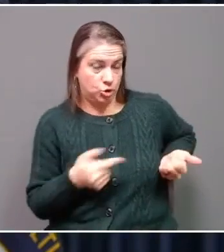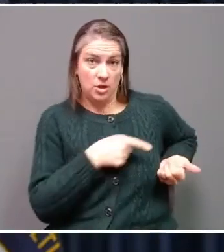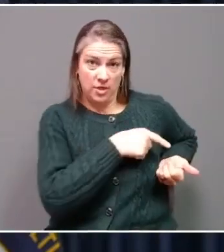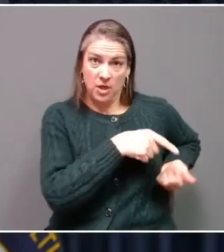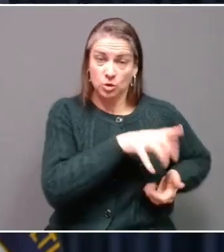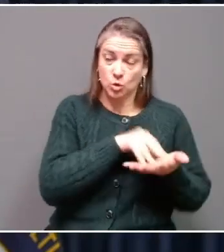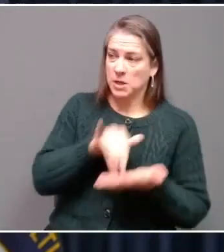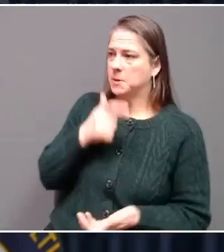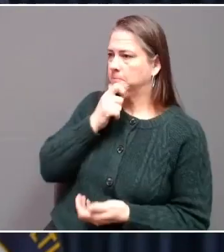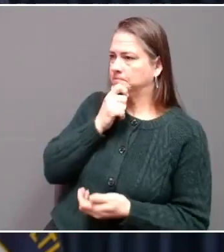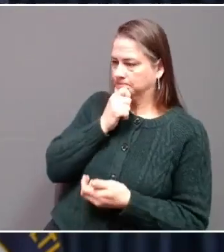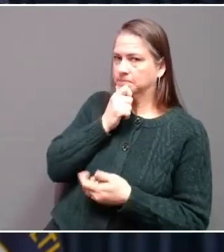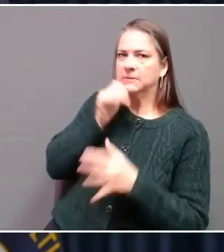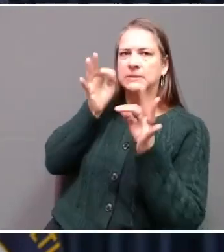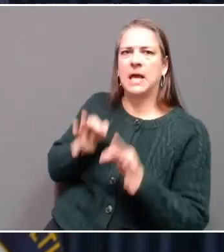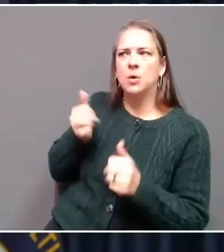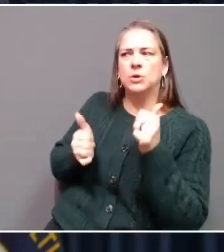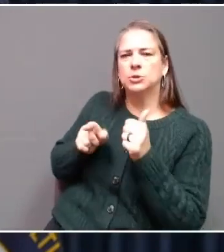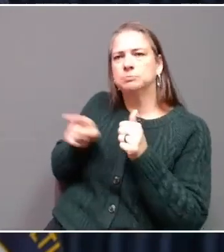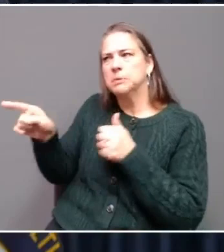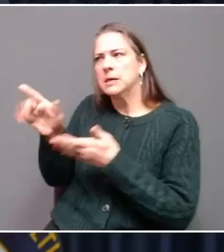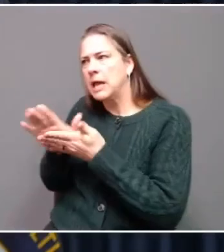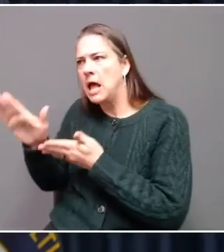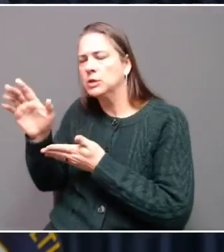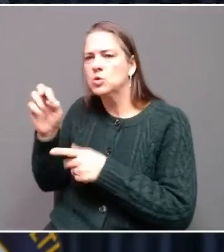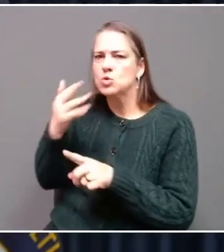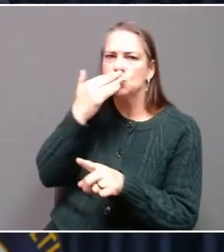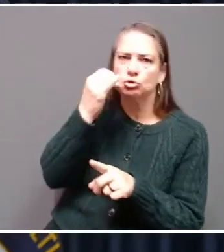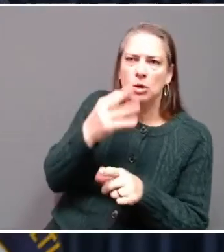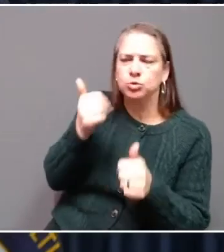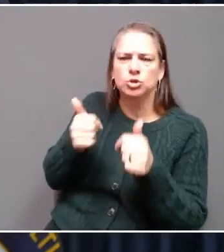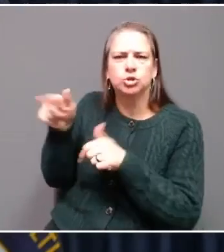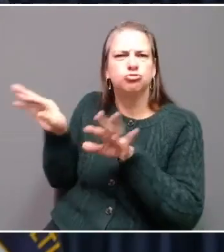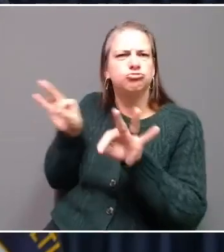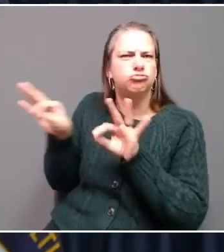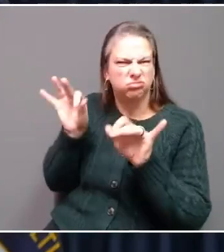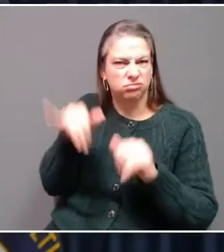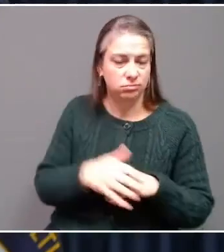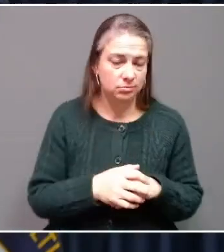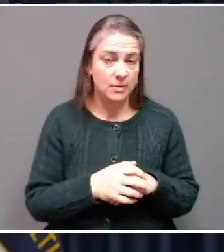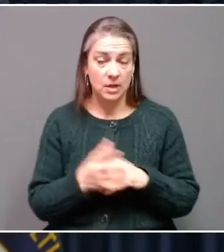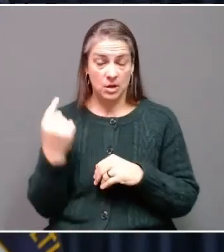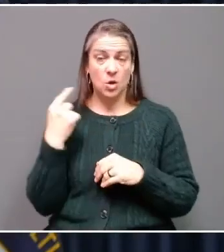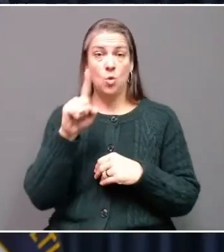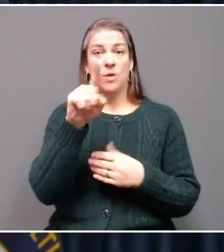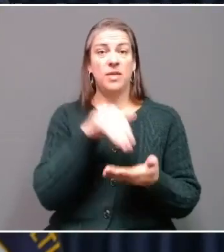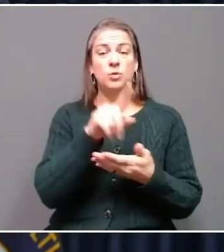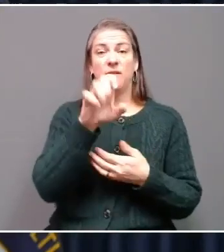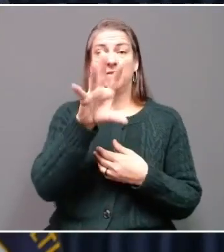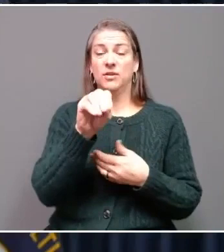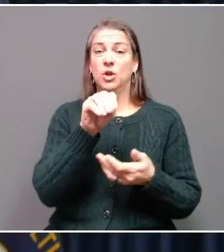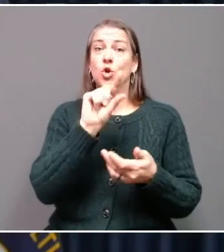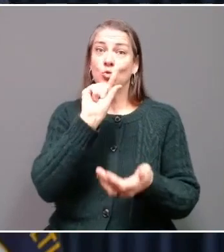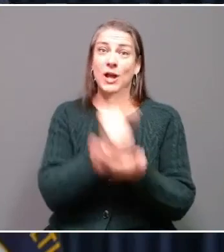secure in either higher ed or in a good paying job. In its first year, about 1,150 JCPS graduating seniors were